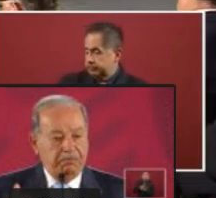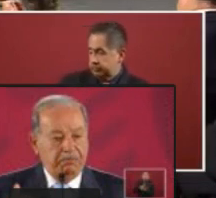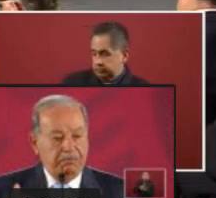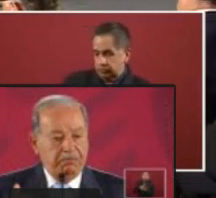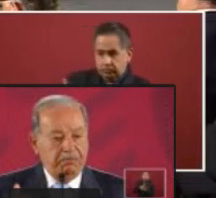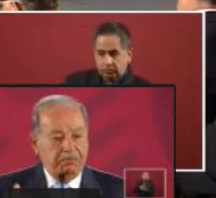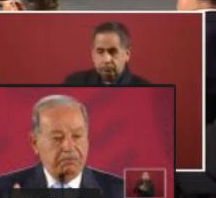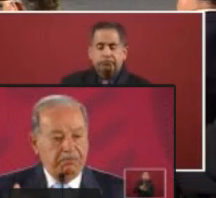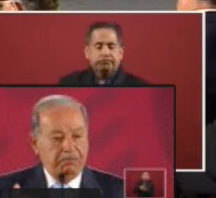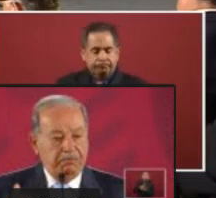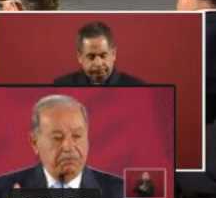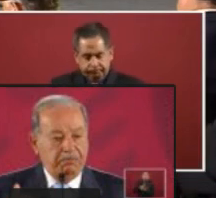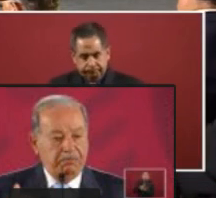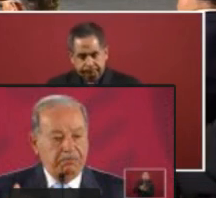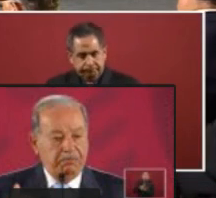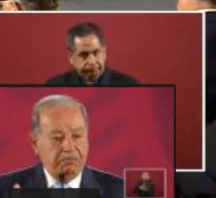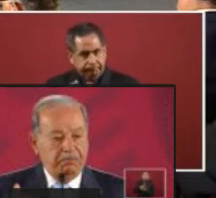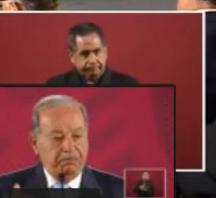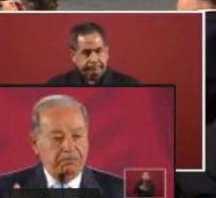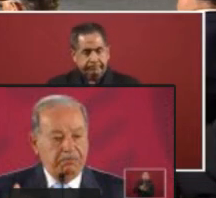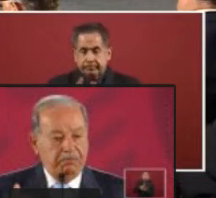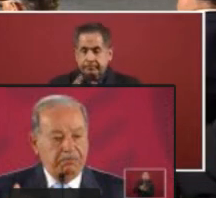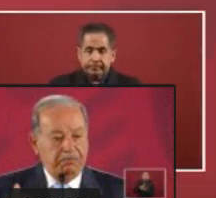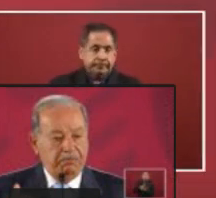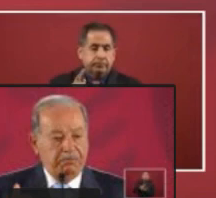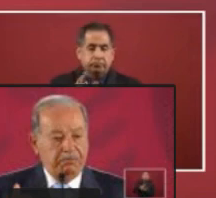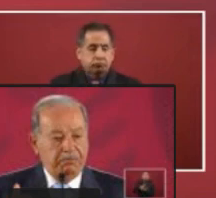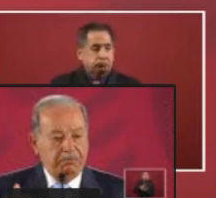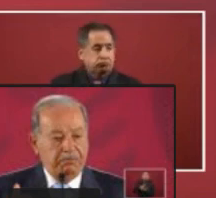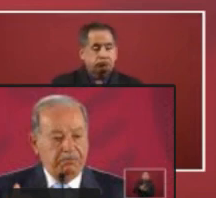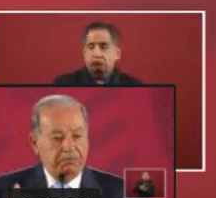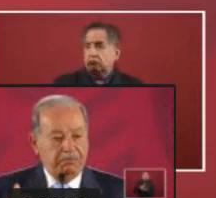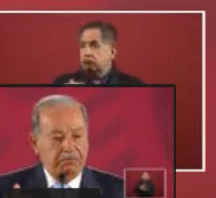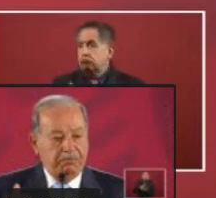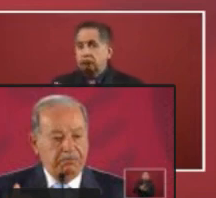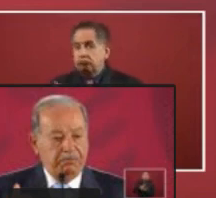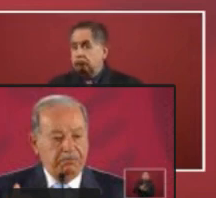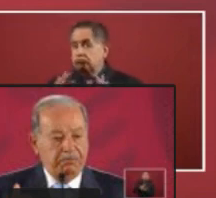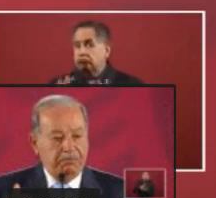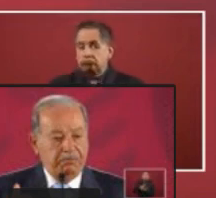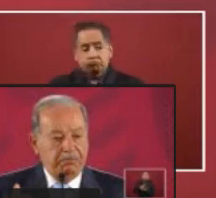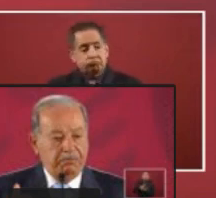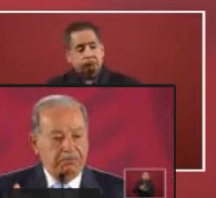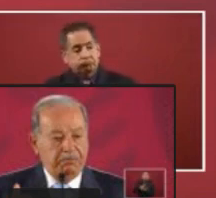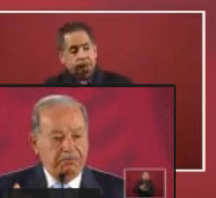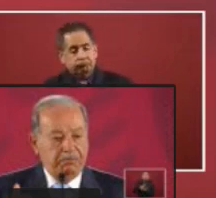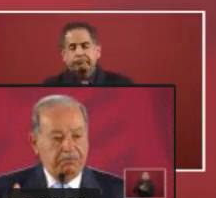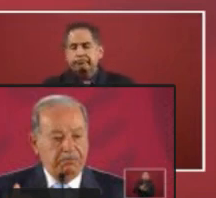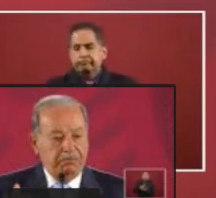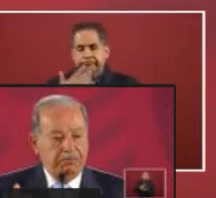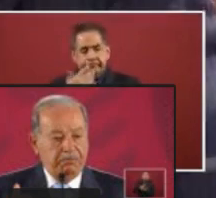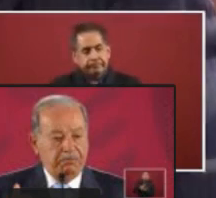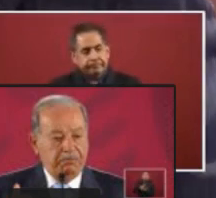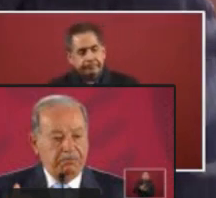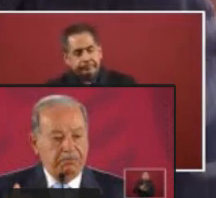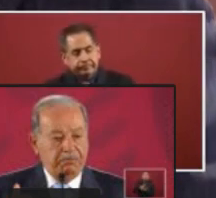In the case that Mr. Bartlett was mentioning, we had a